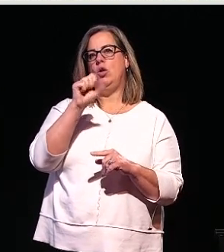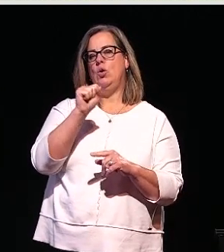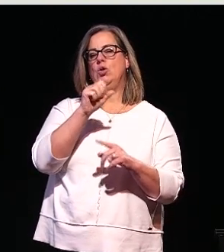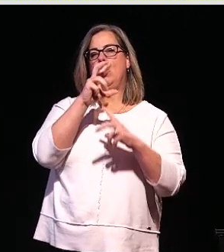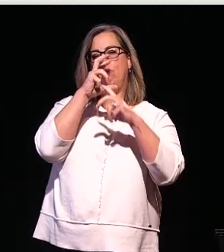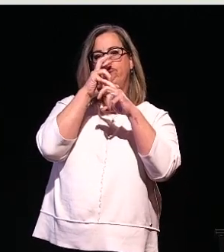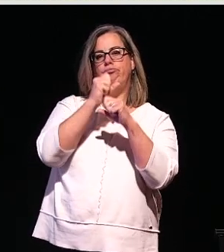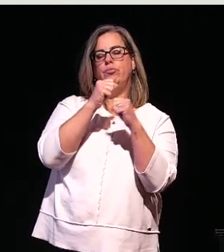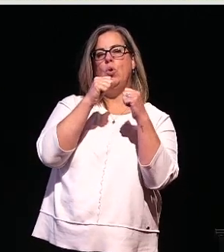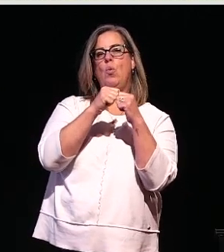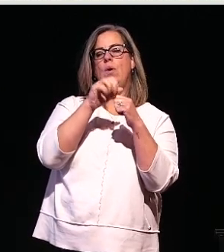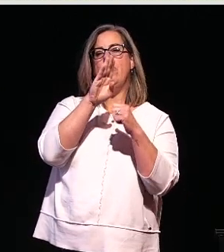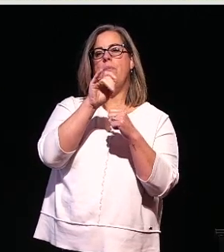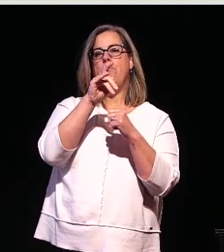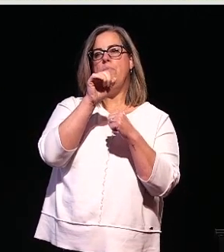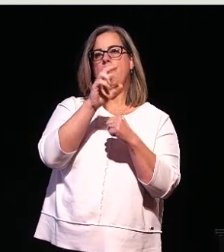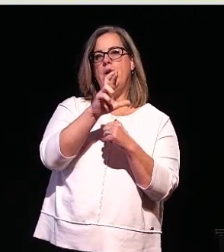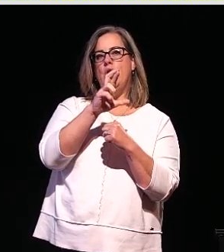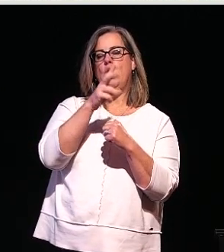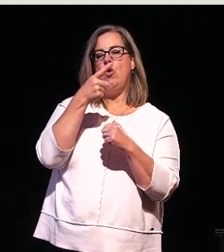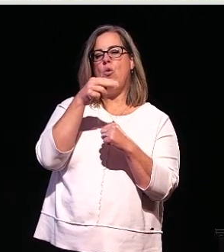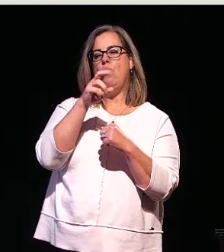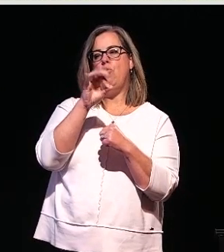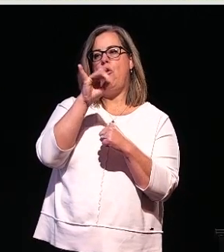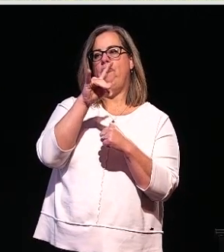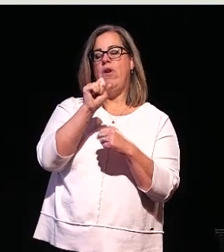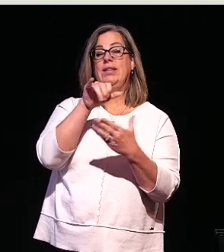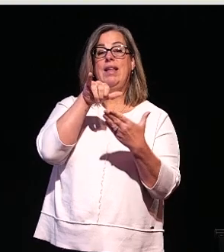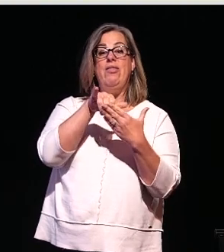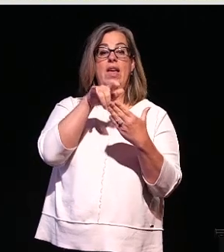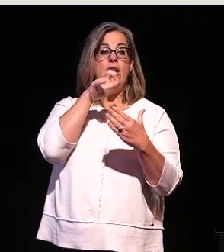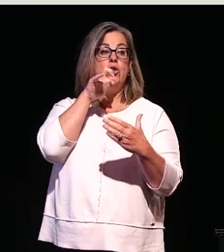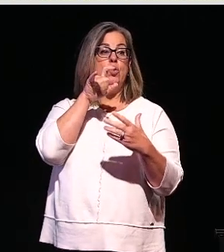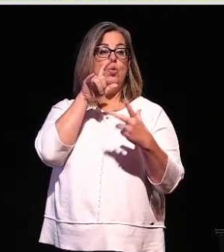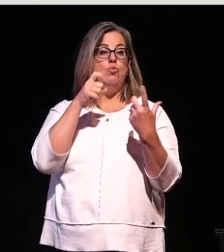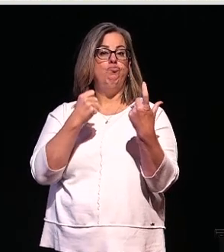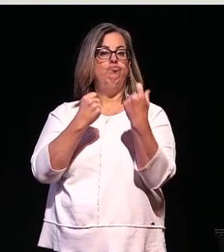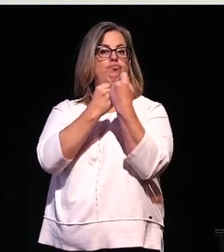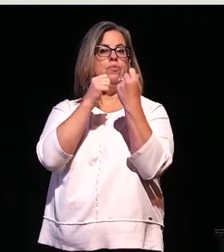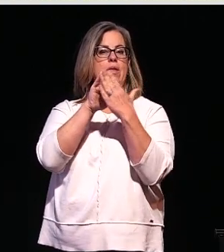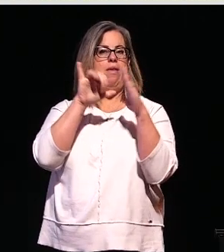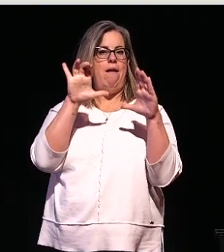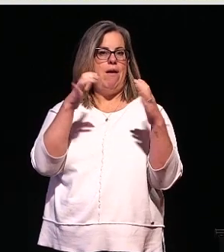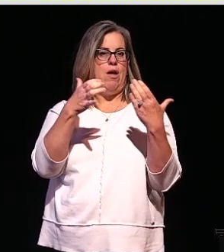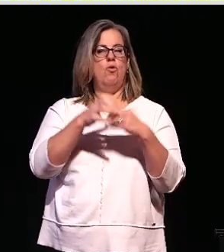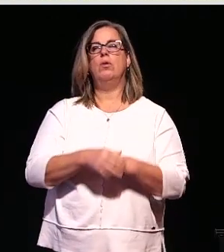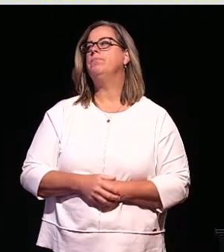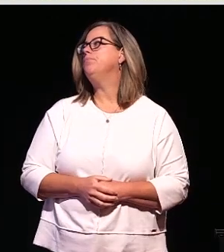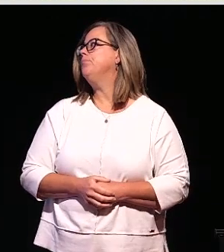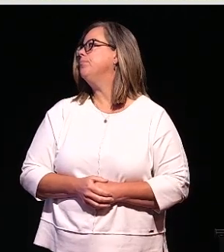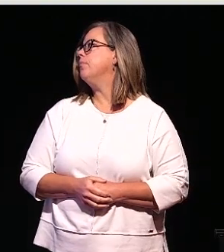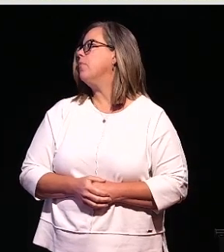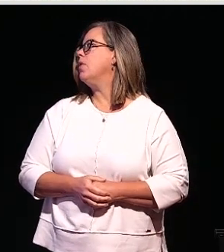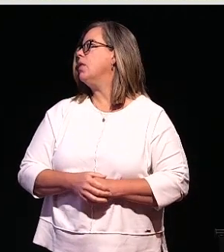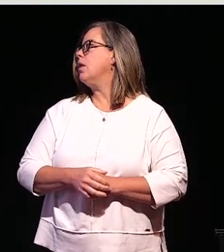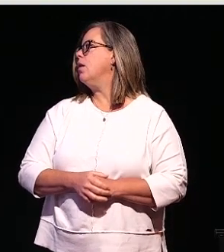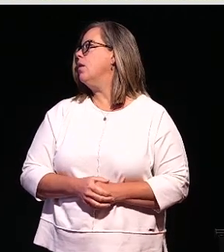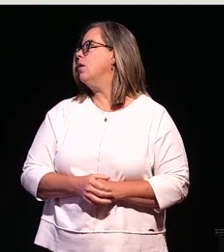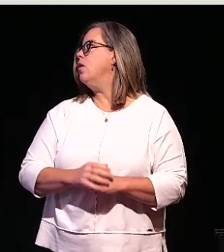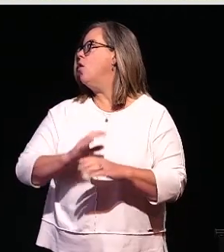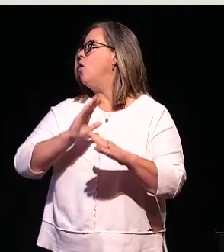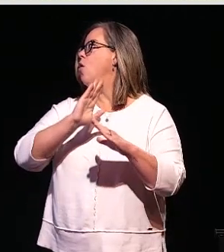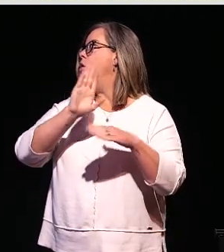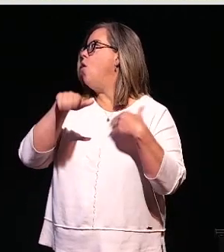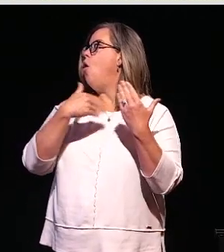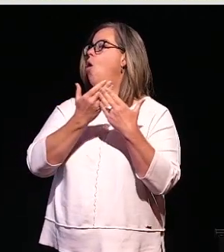bitter-forward flavor profiles, and millennials are the ones who are propelling this category forward. So of all our awards